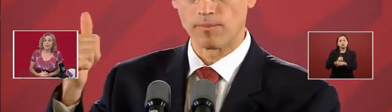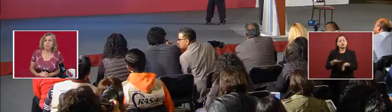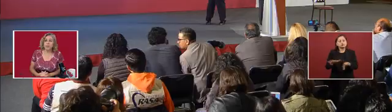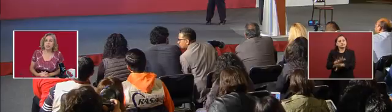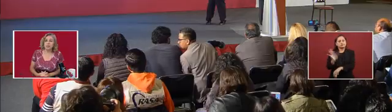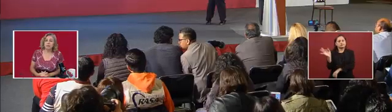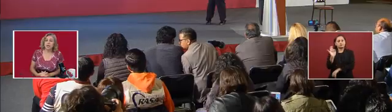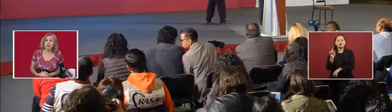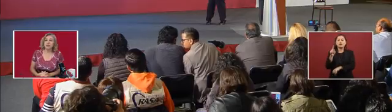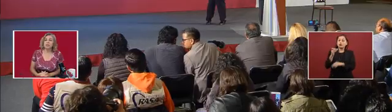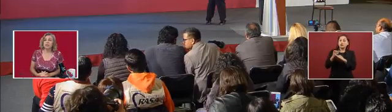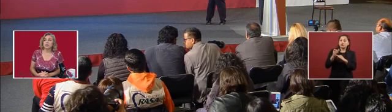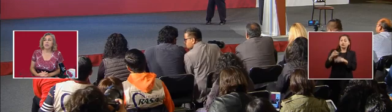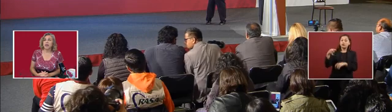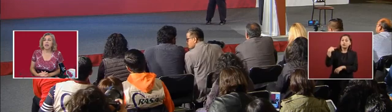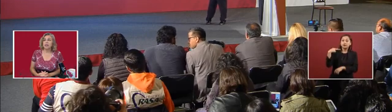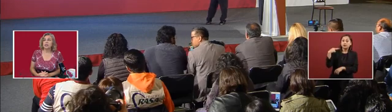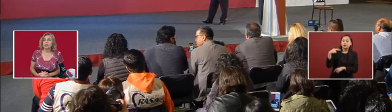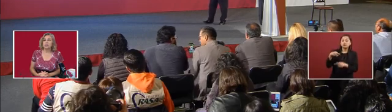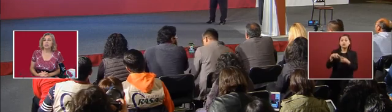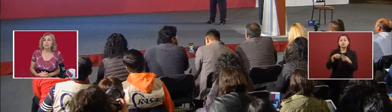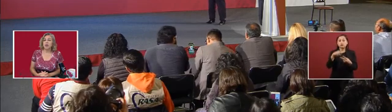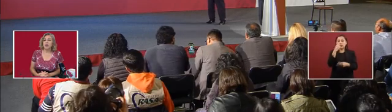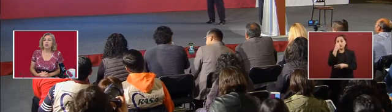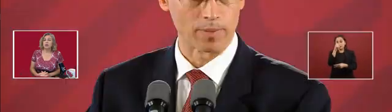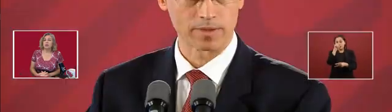the distribution regionally.